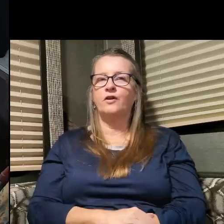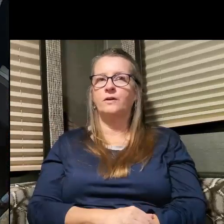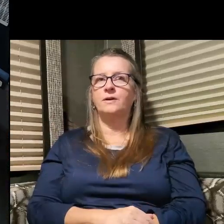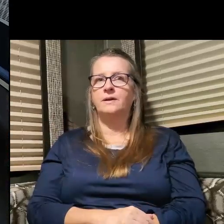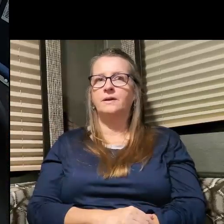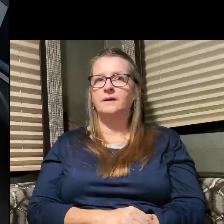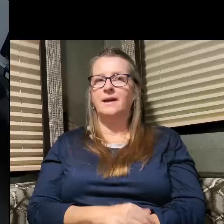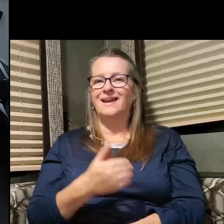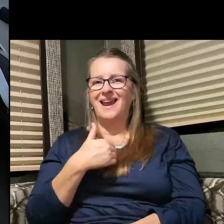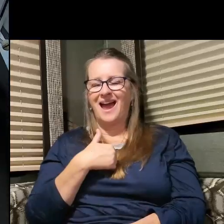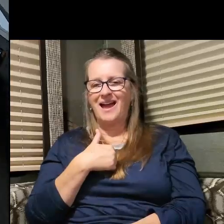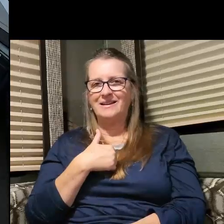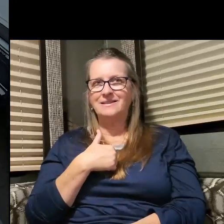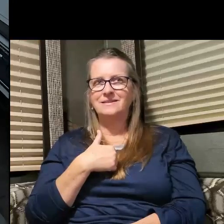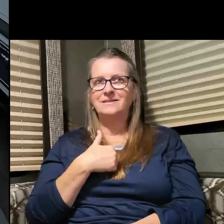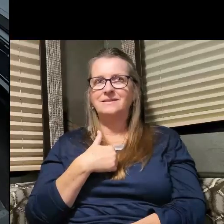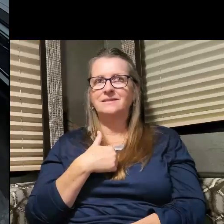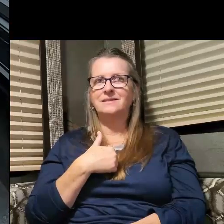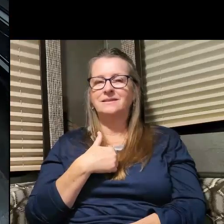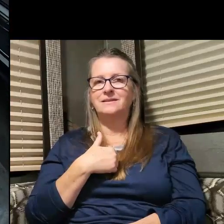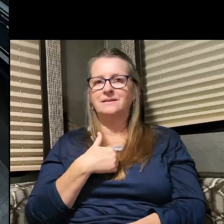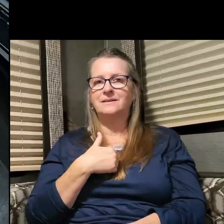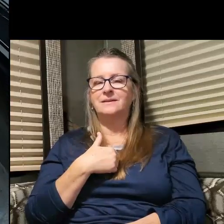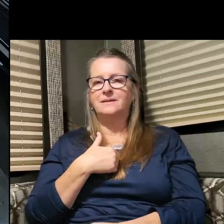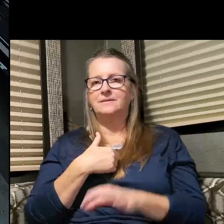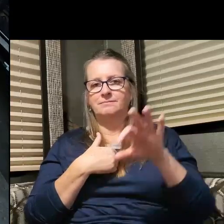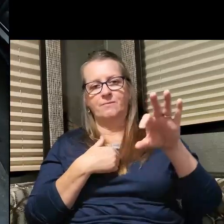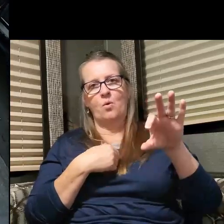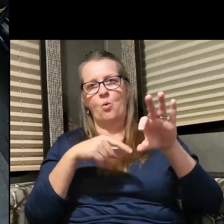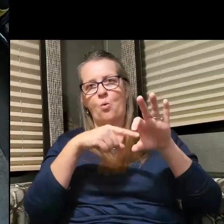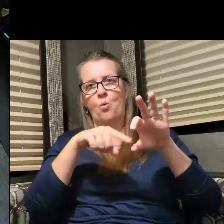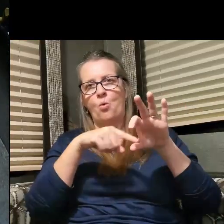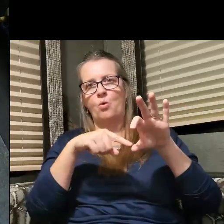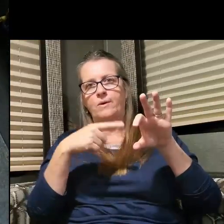Okay, if you come over here, it does have